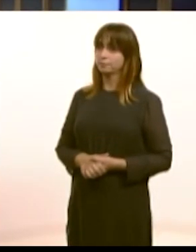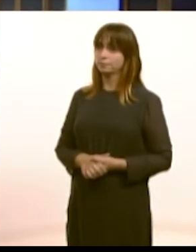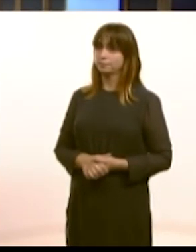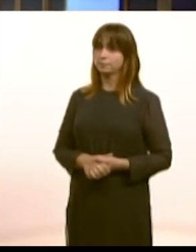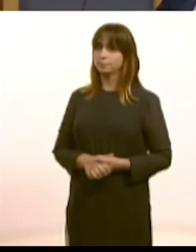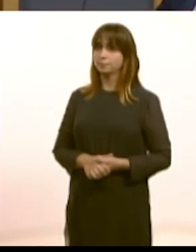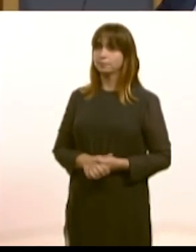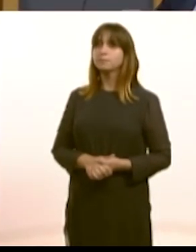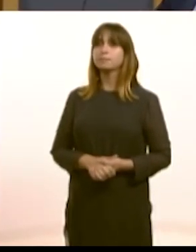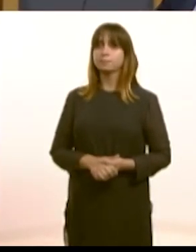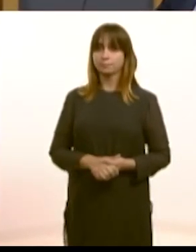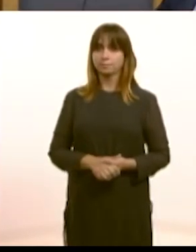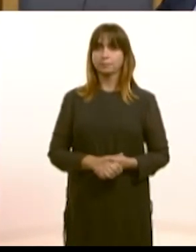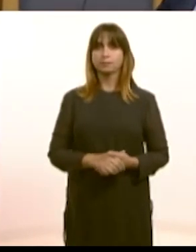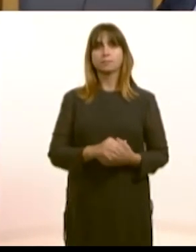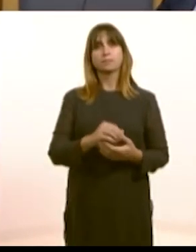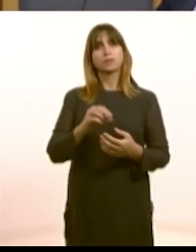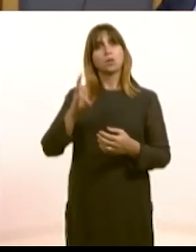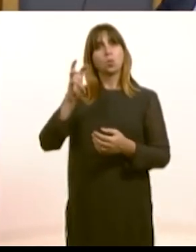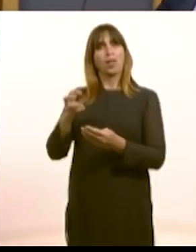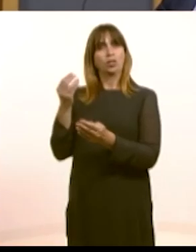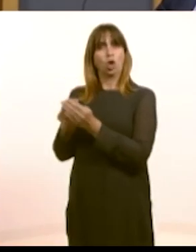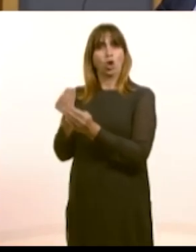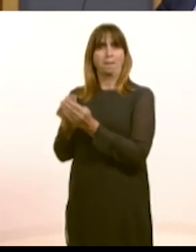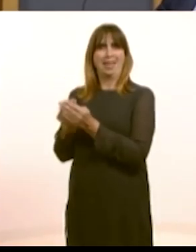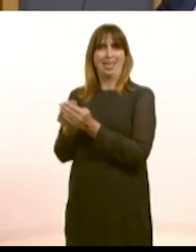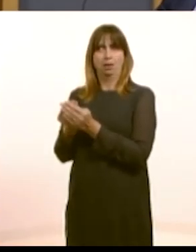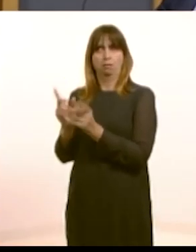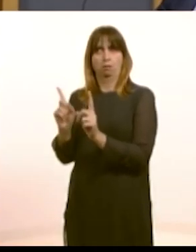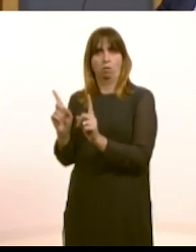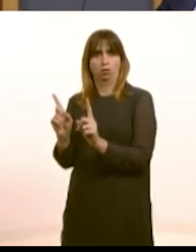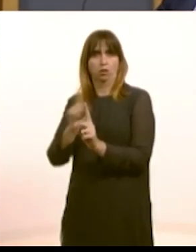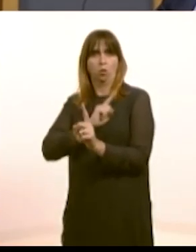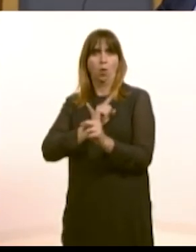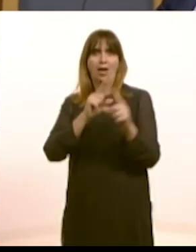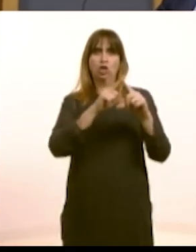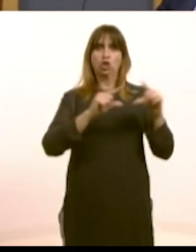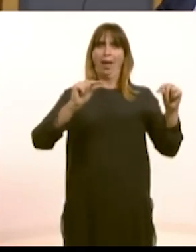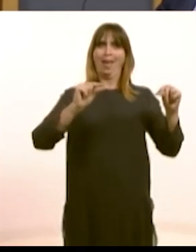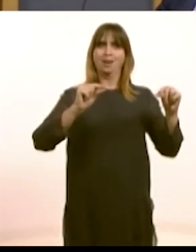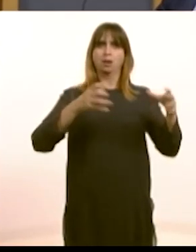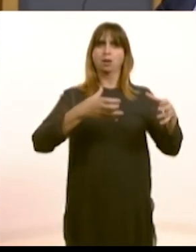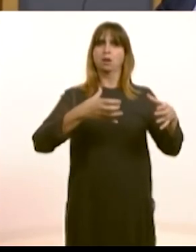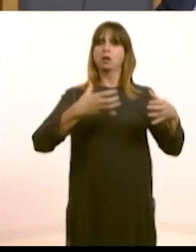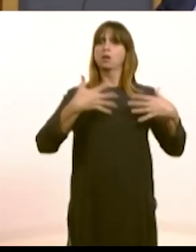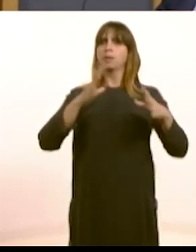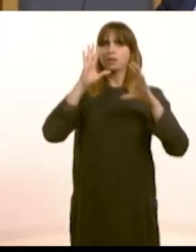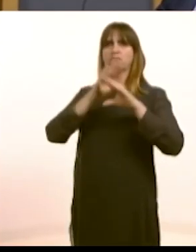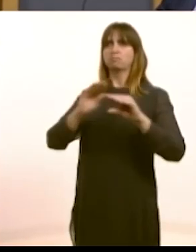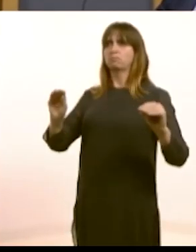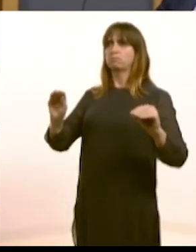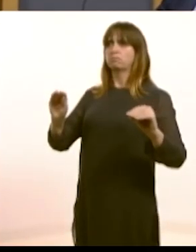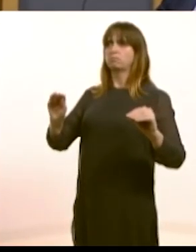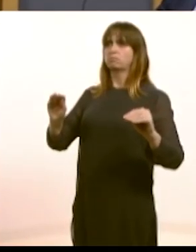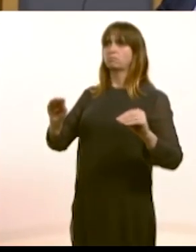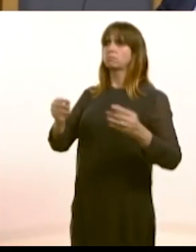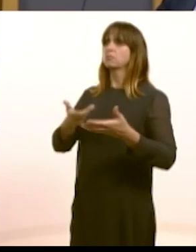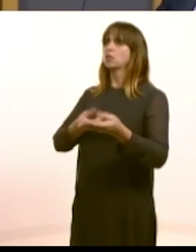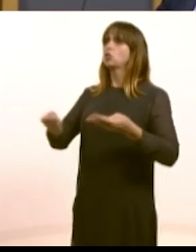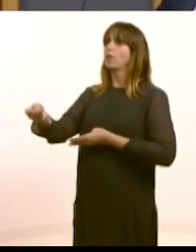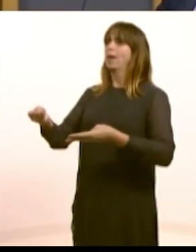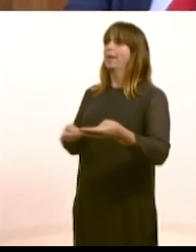And what are the implications for the Welsh economy as a result of Japan's statement on the potential loss of tariff-free trade with the UK due